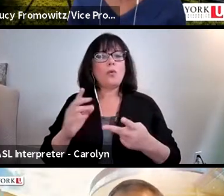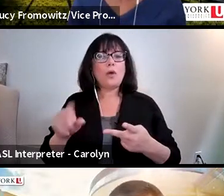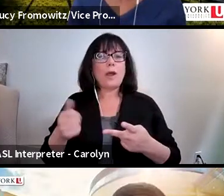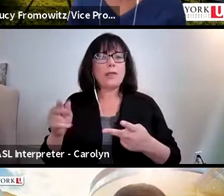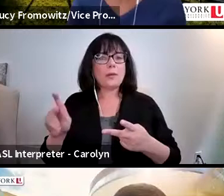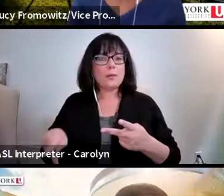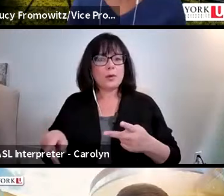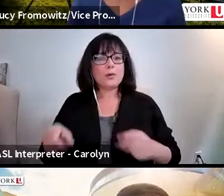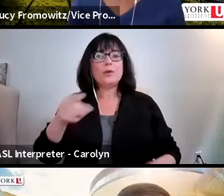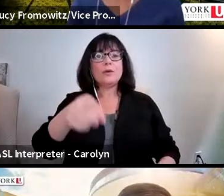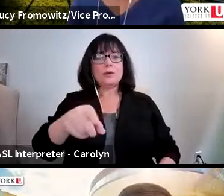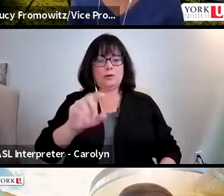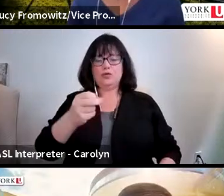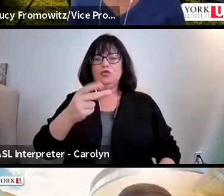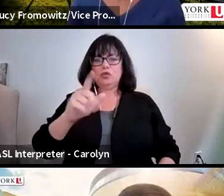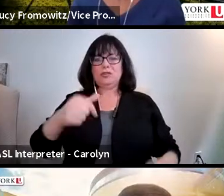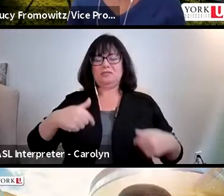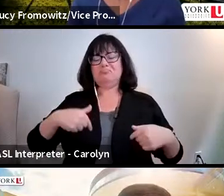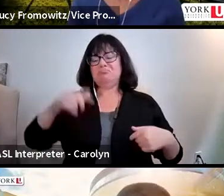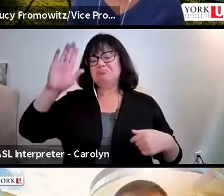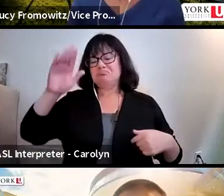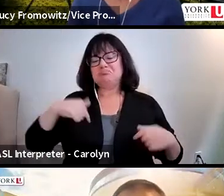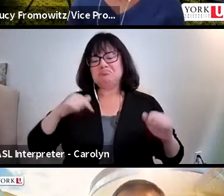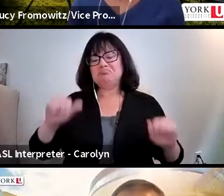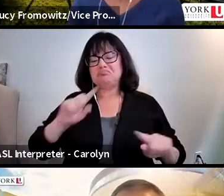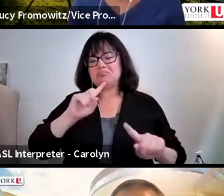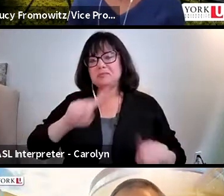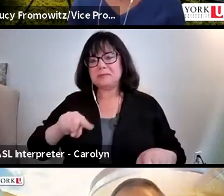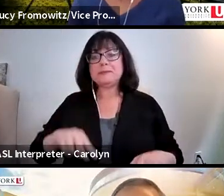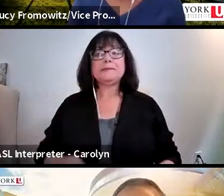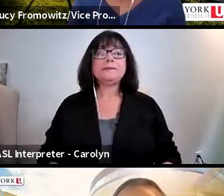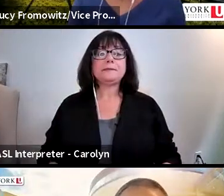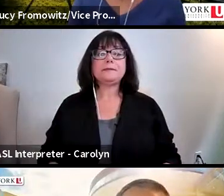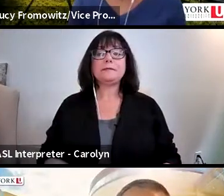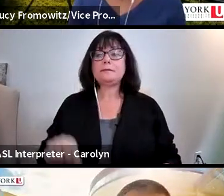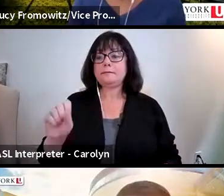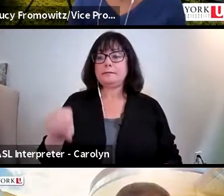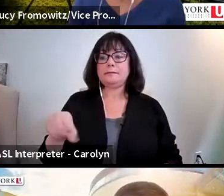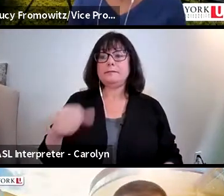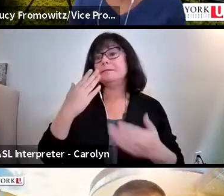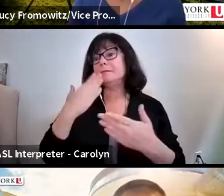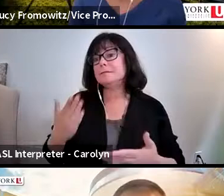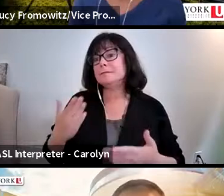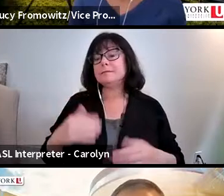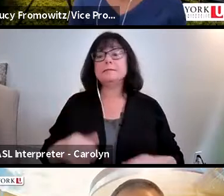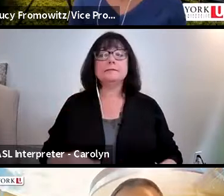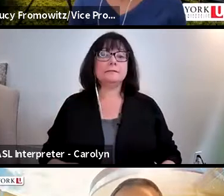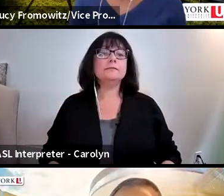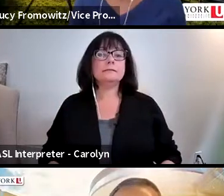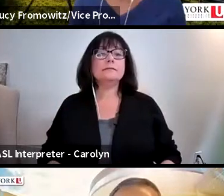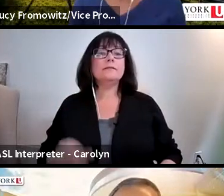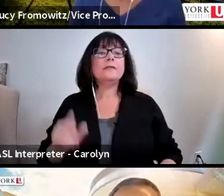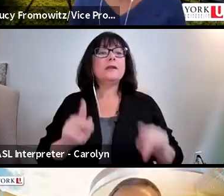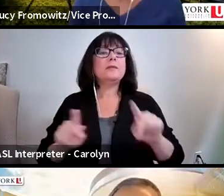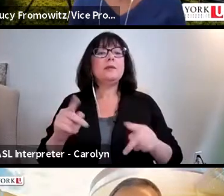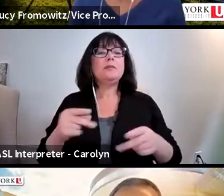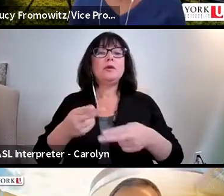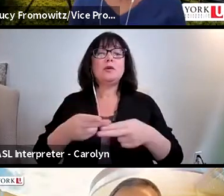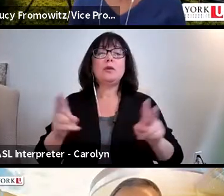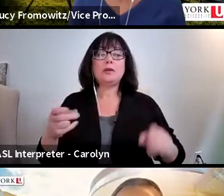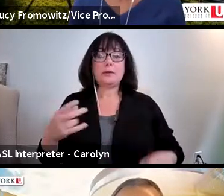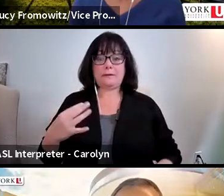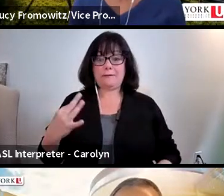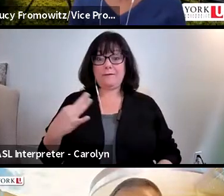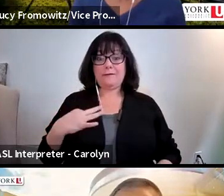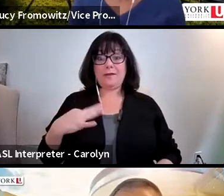I can go ahead. Thank you. Yes, we are looking into a voluntary exit program. We're